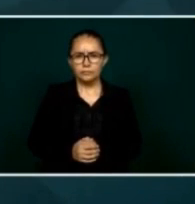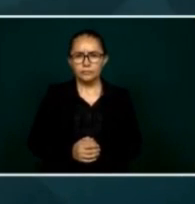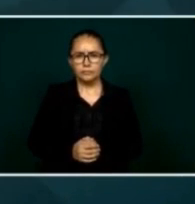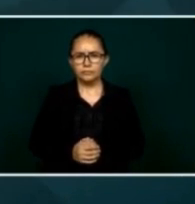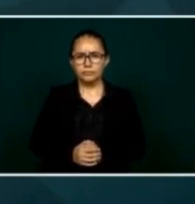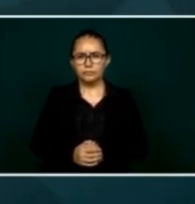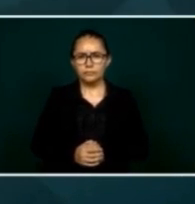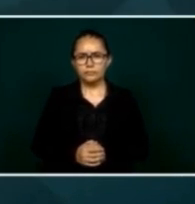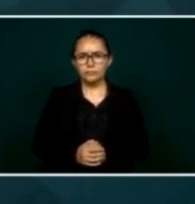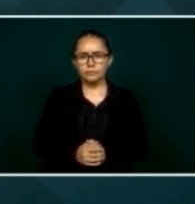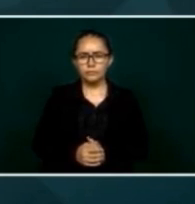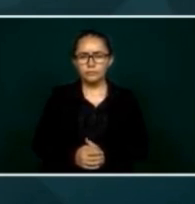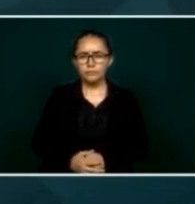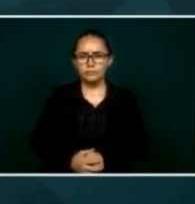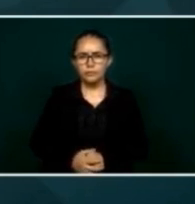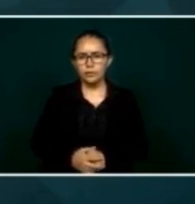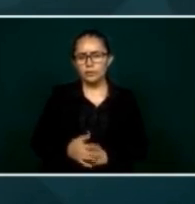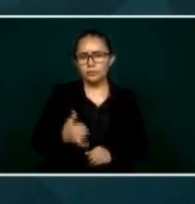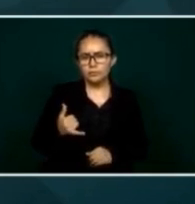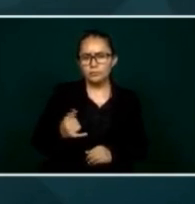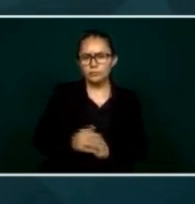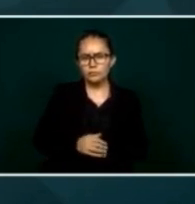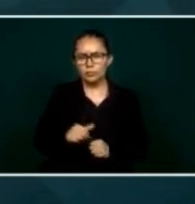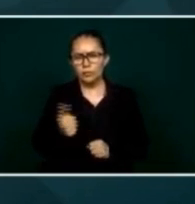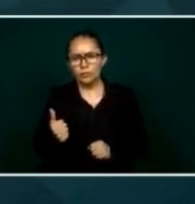Same as what the generals were being paid.